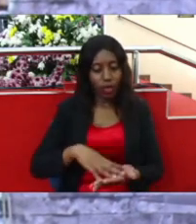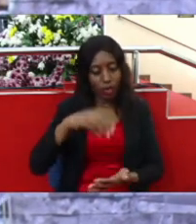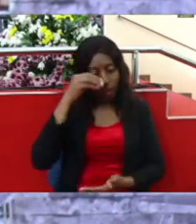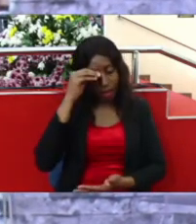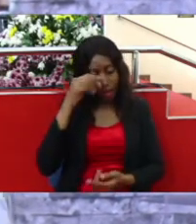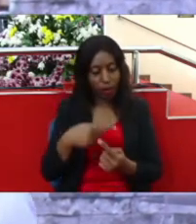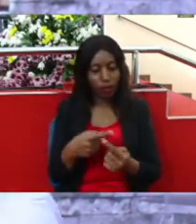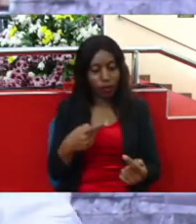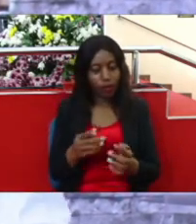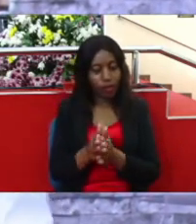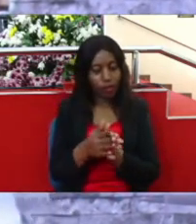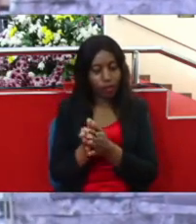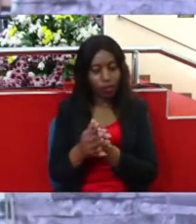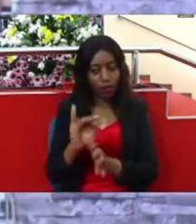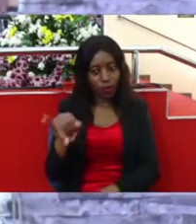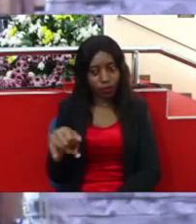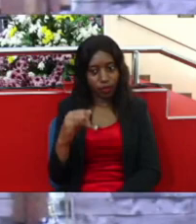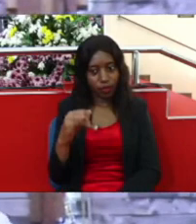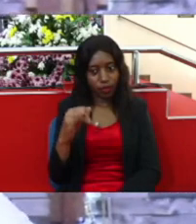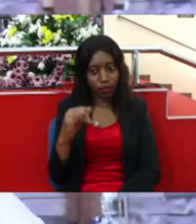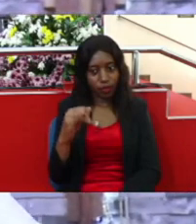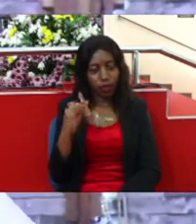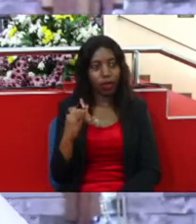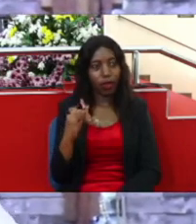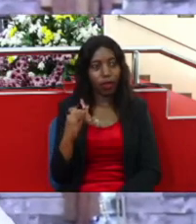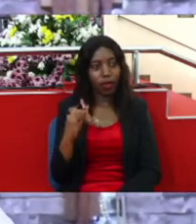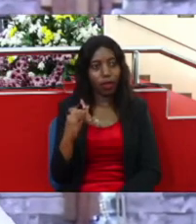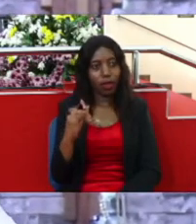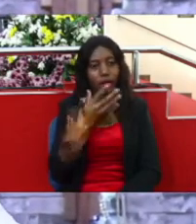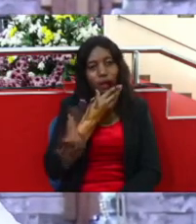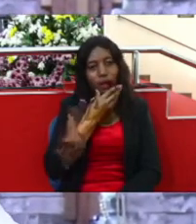that we see Jonah as an example of people who believe. They